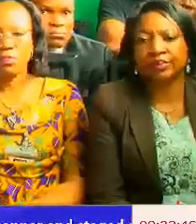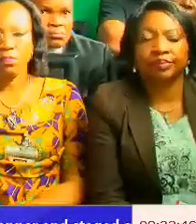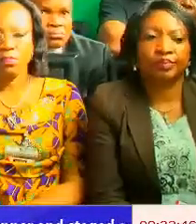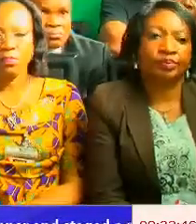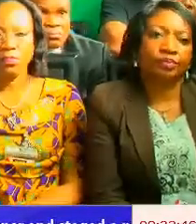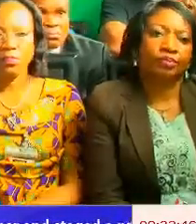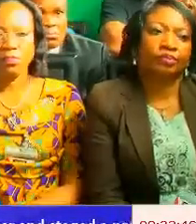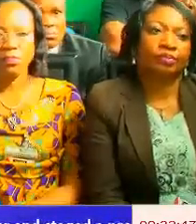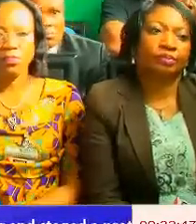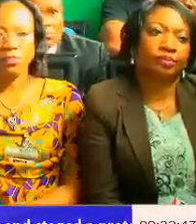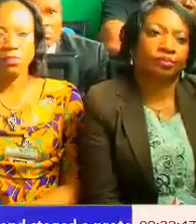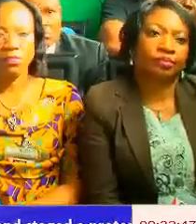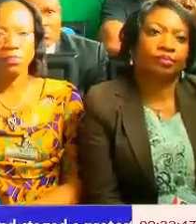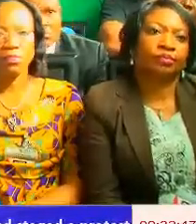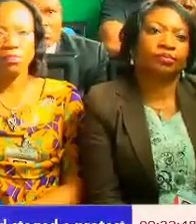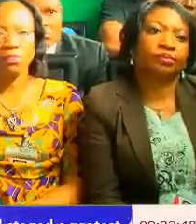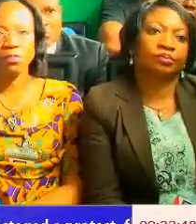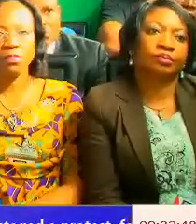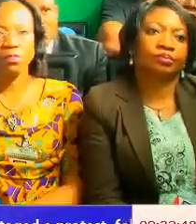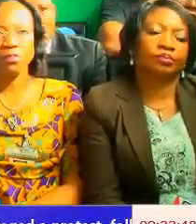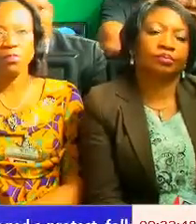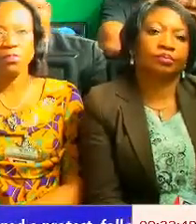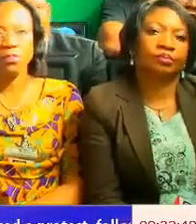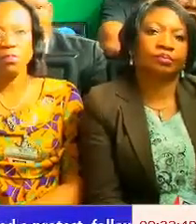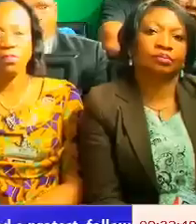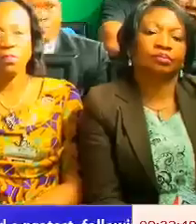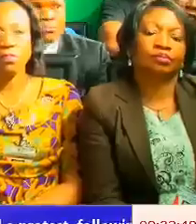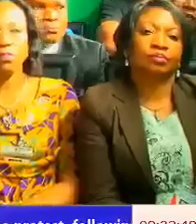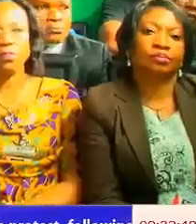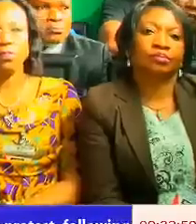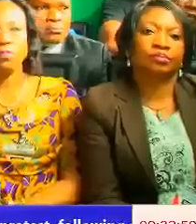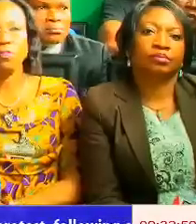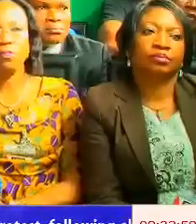my Messiah, who is